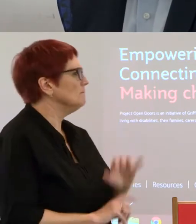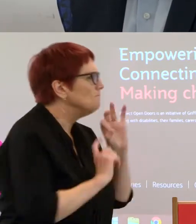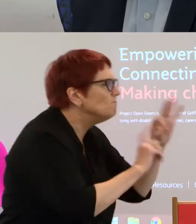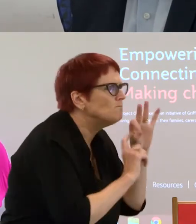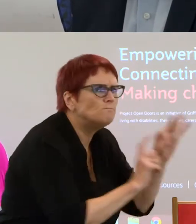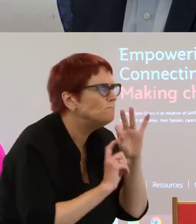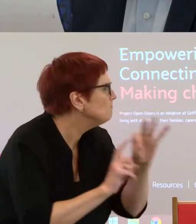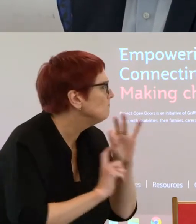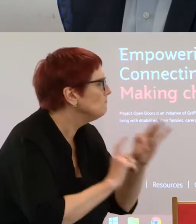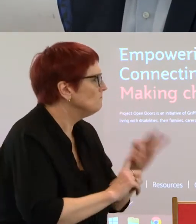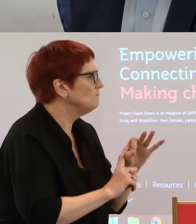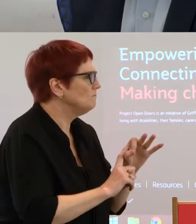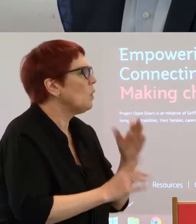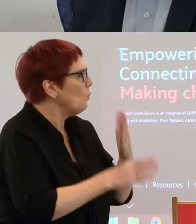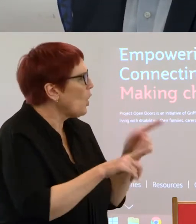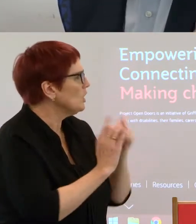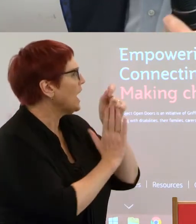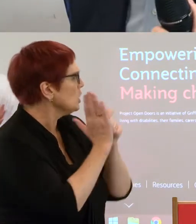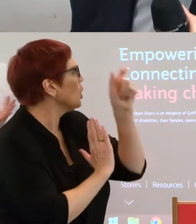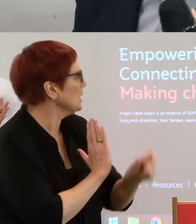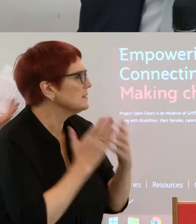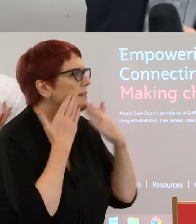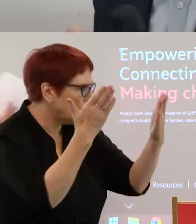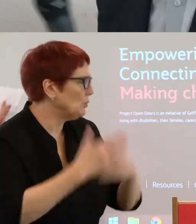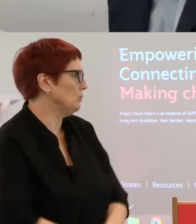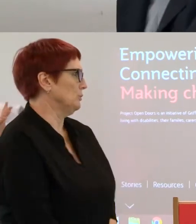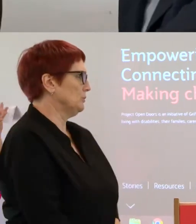questioning and be a journalist. Thank you.